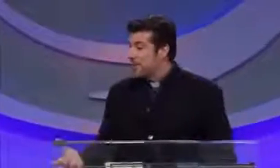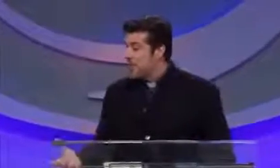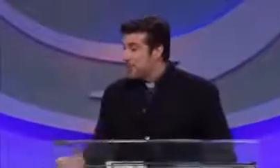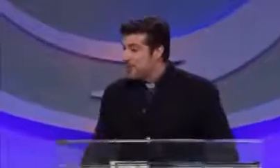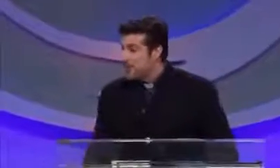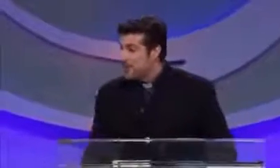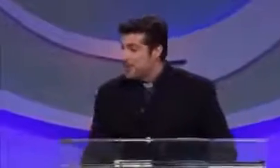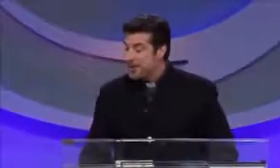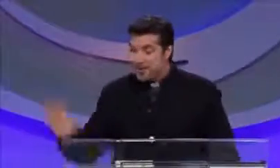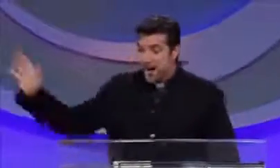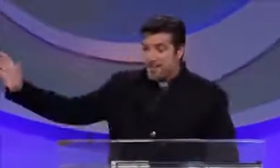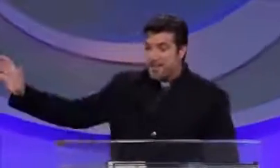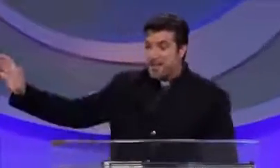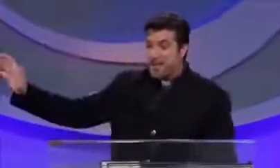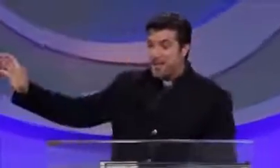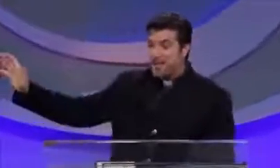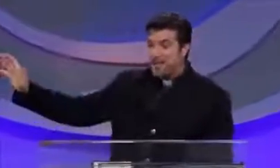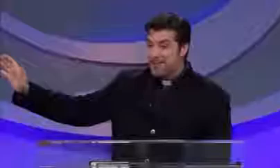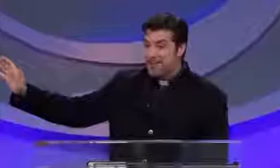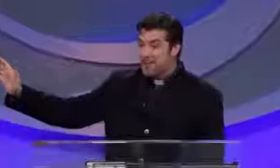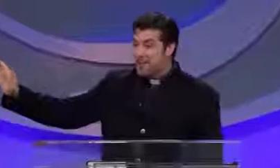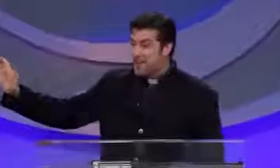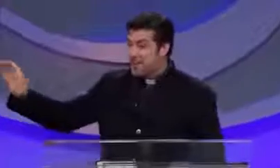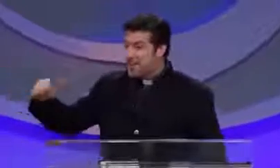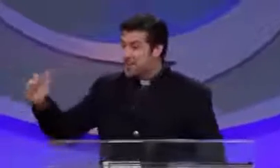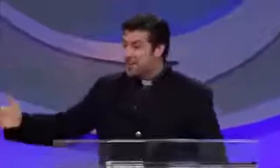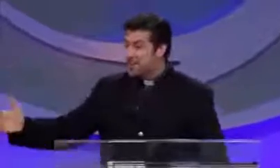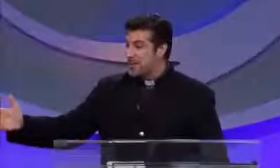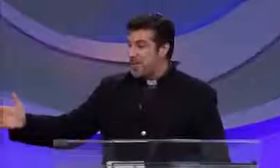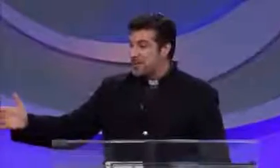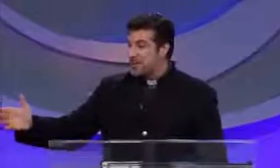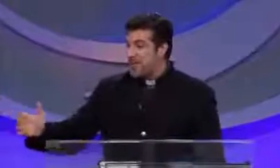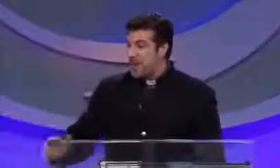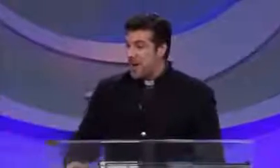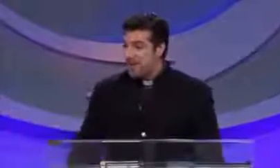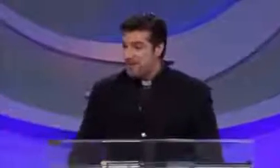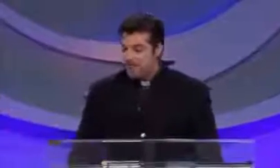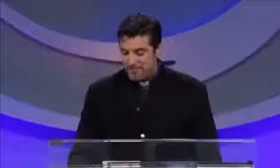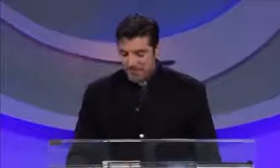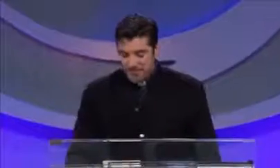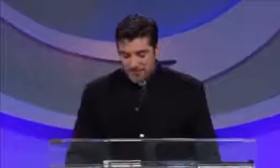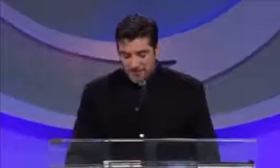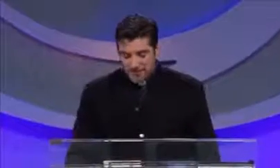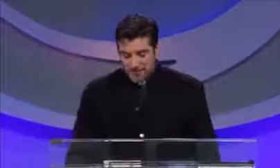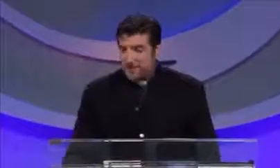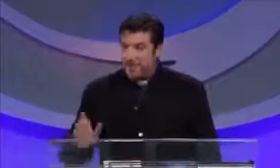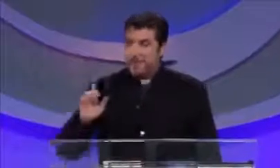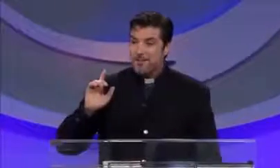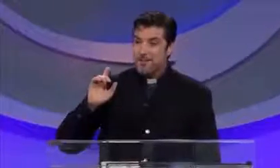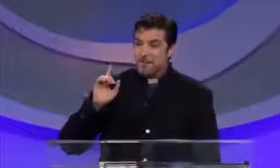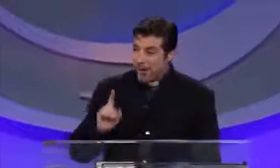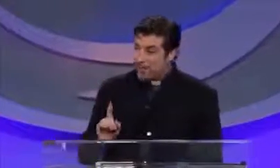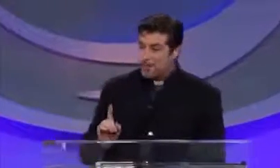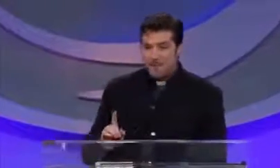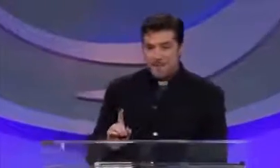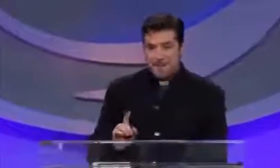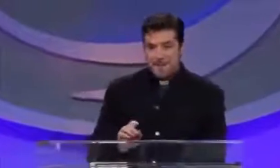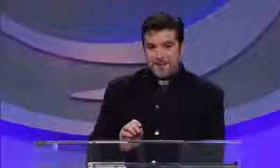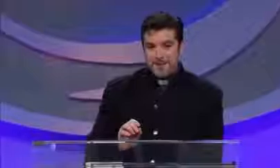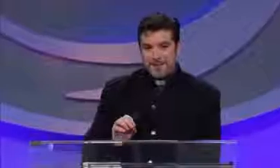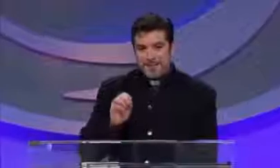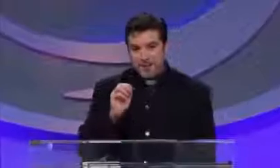He doesn't speak English. He tries in the beginning, but then he switches to Italian straight away. So tonight, the